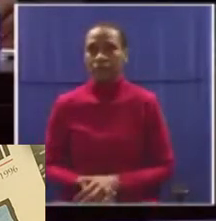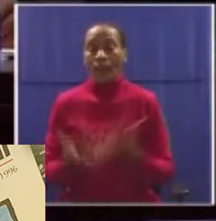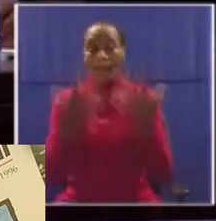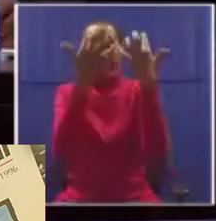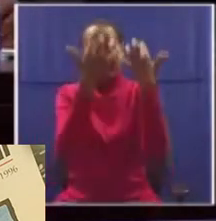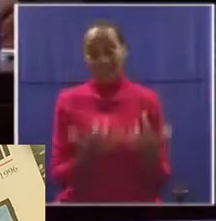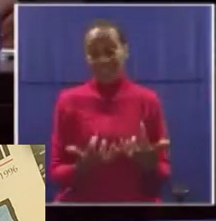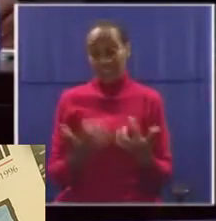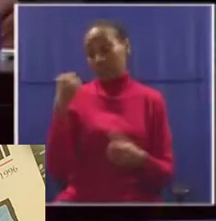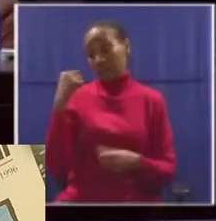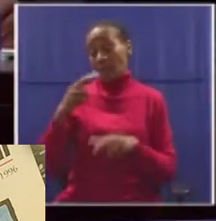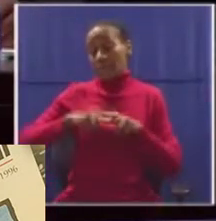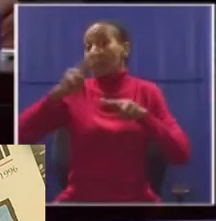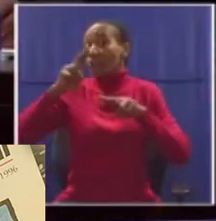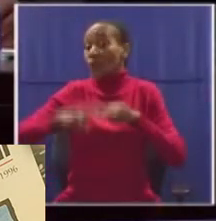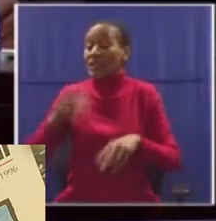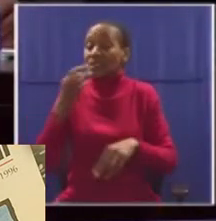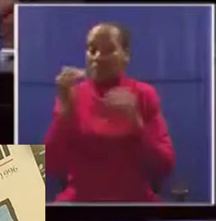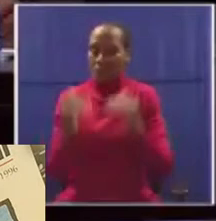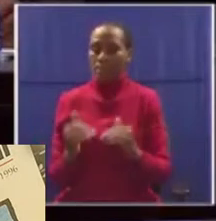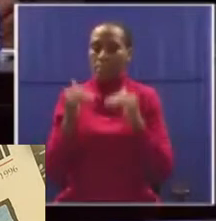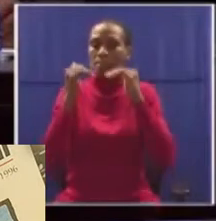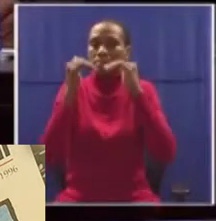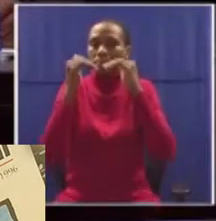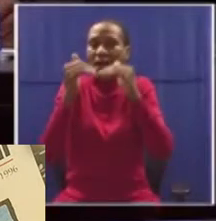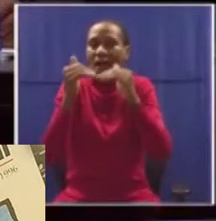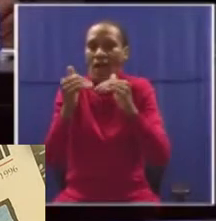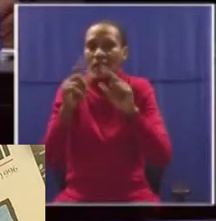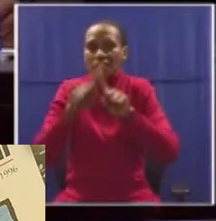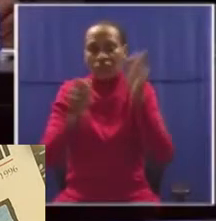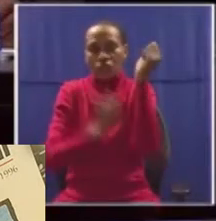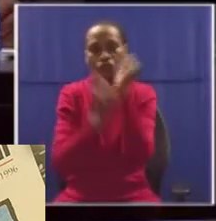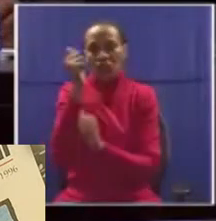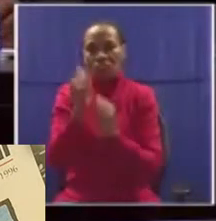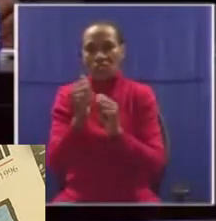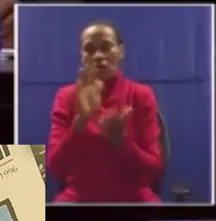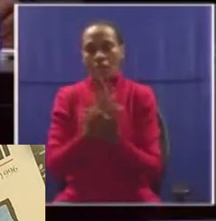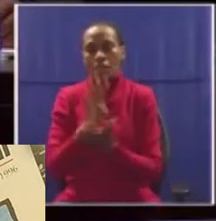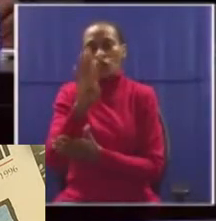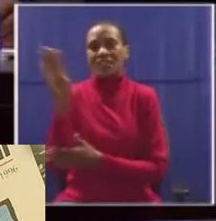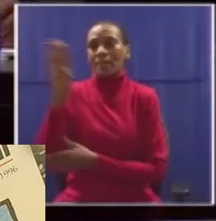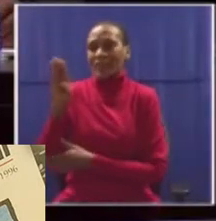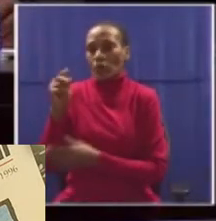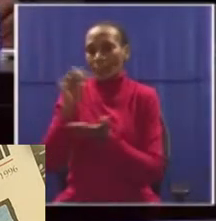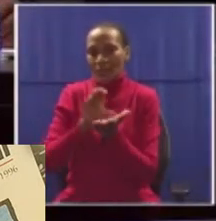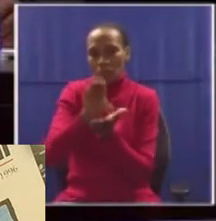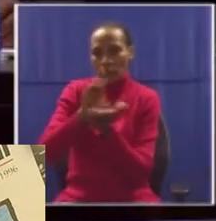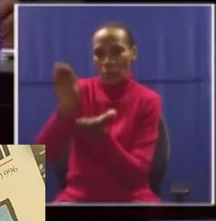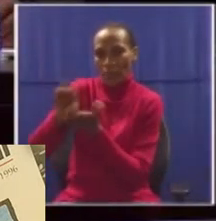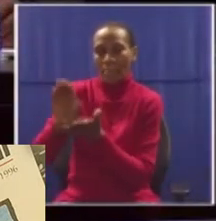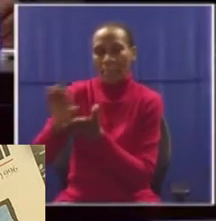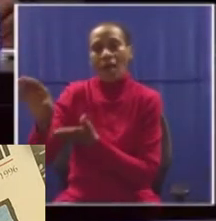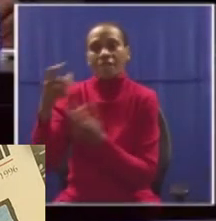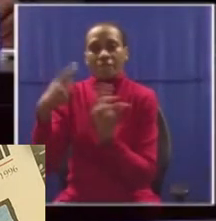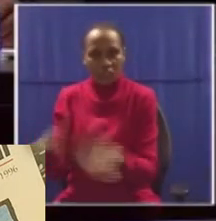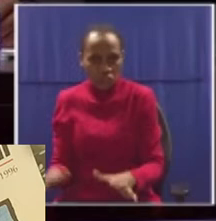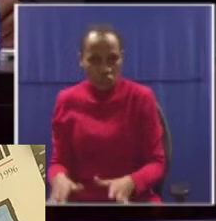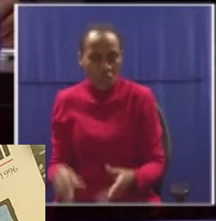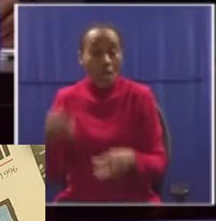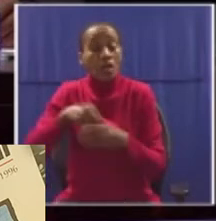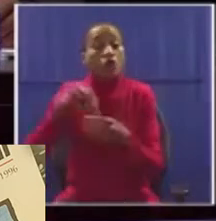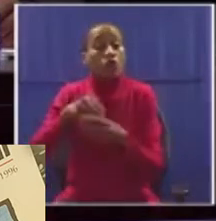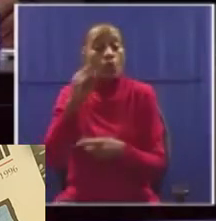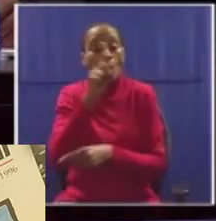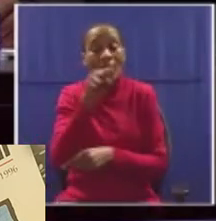the budget in February increase the budget of the relevant agencies by 14 billion over the medium term this